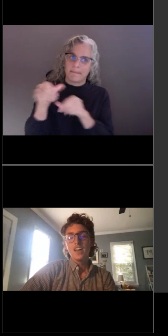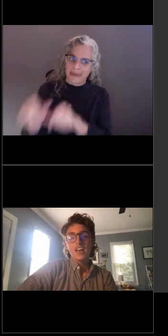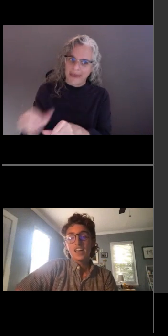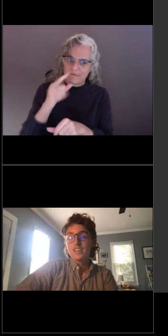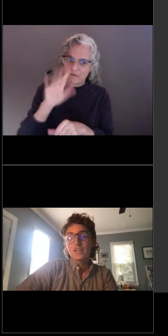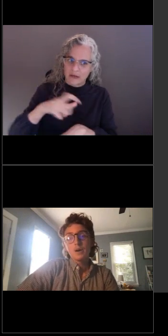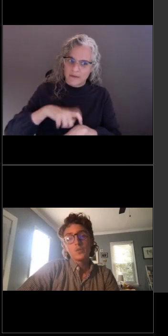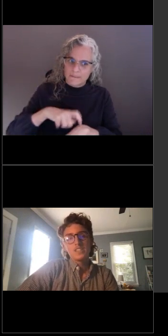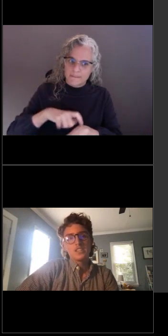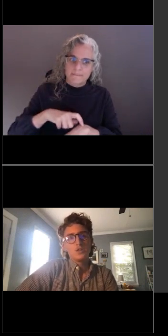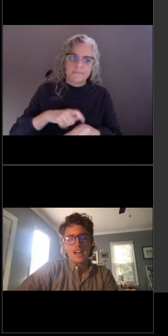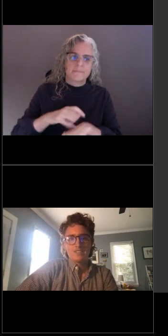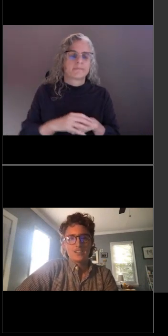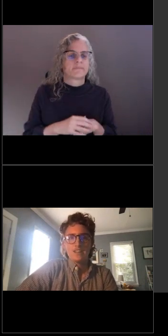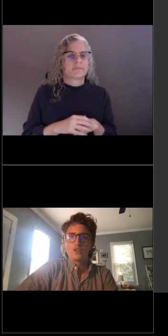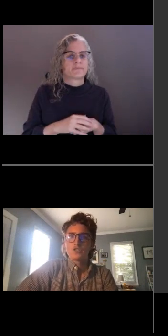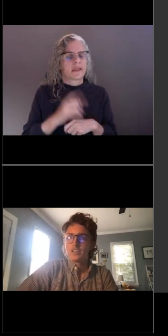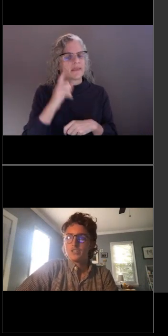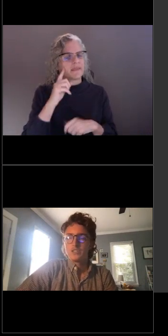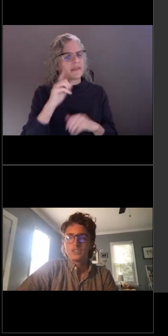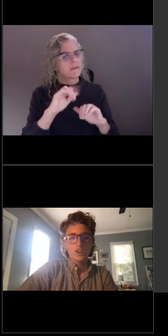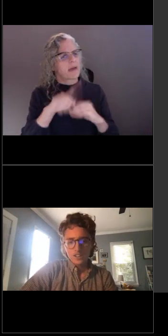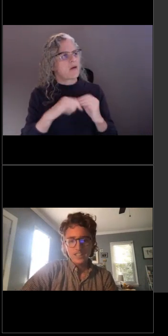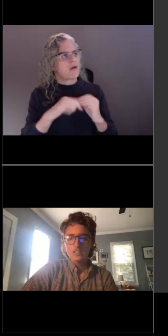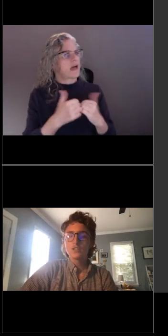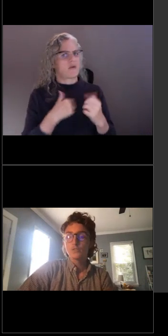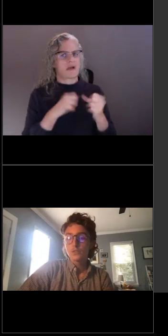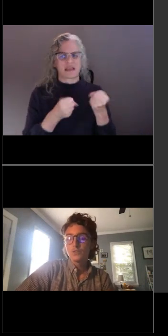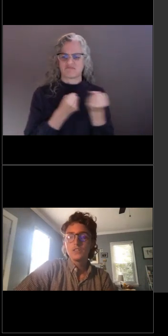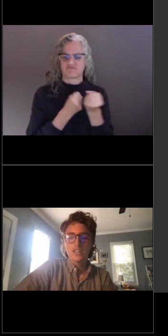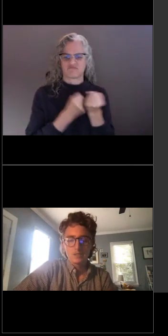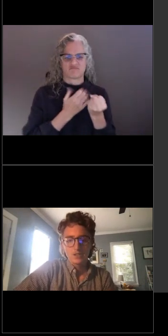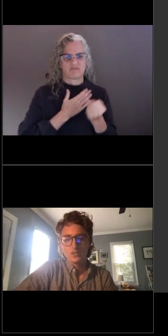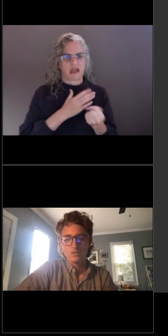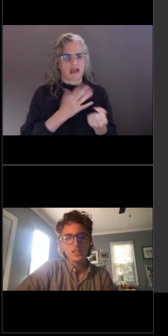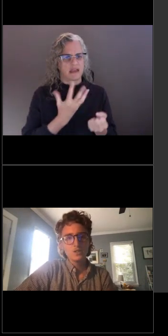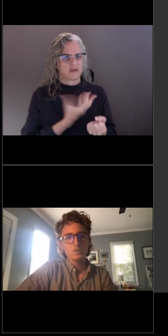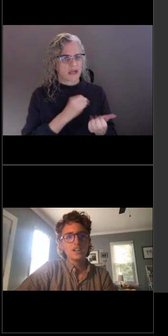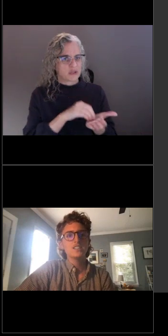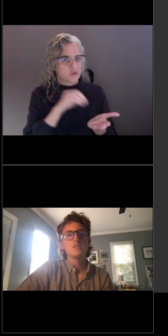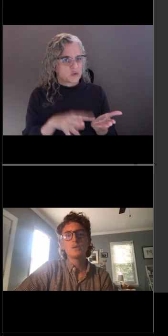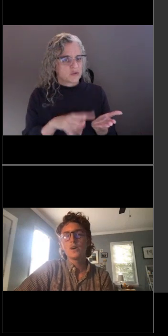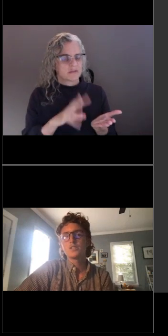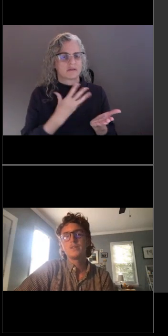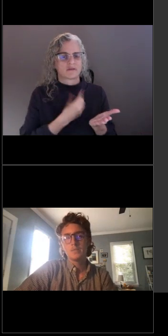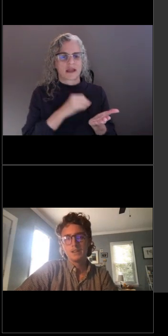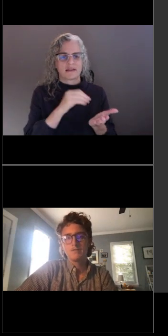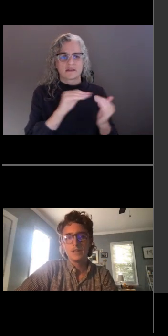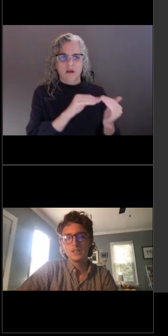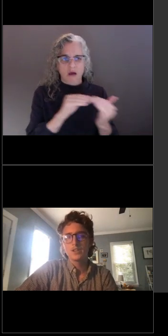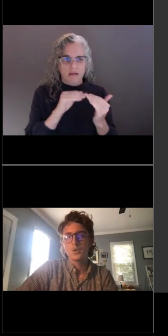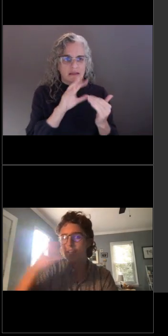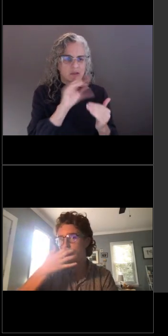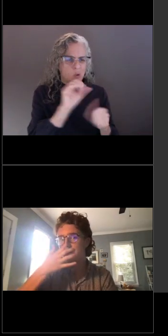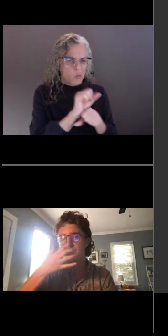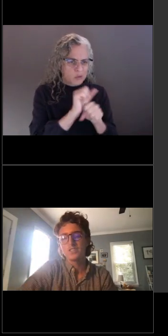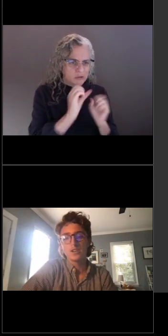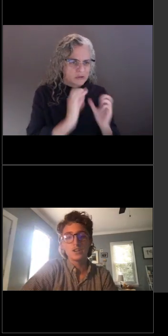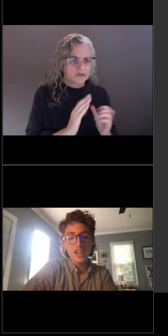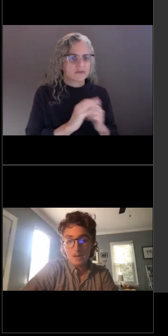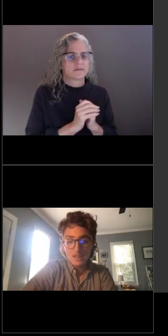time. And think about the ways that you can advocate for your trans students and colleagues through these types of inclusive language practices, but also becoming familiar